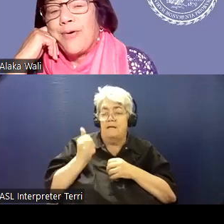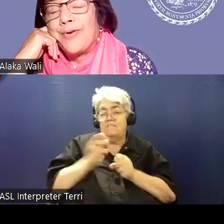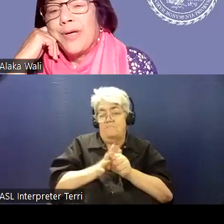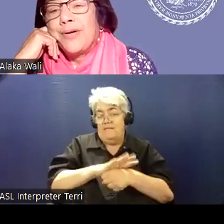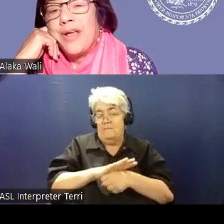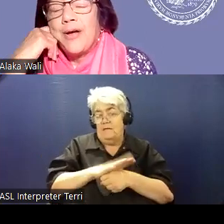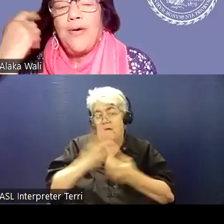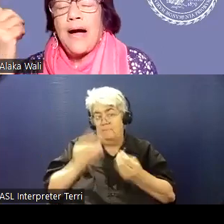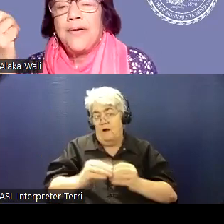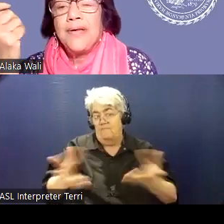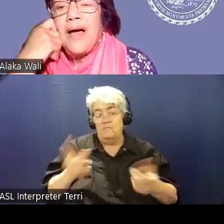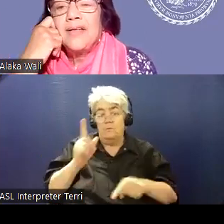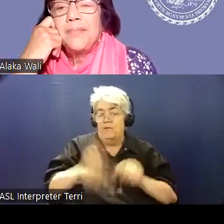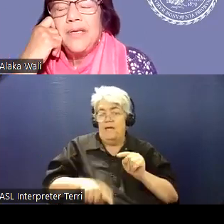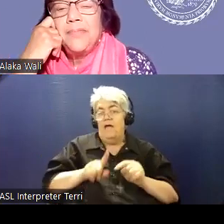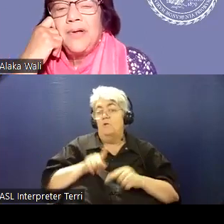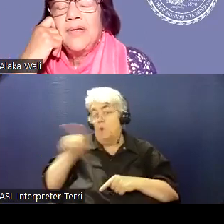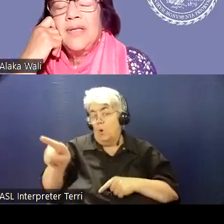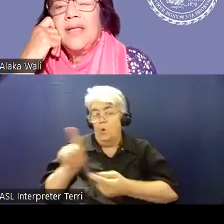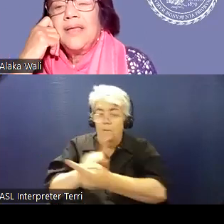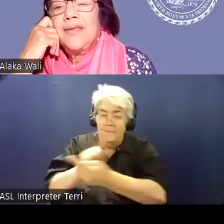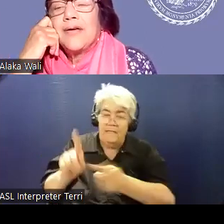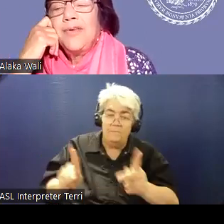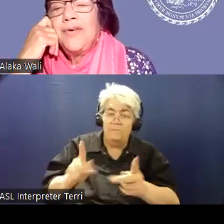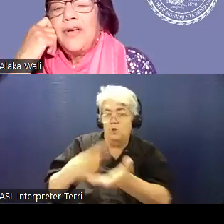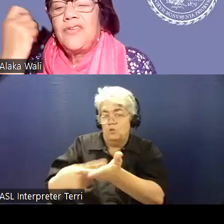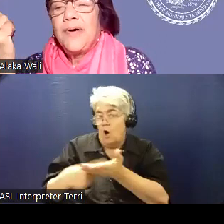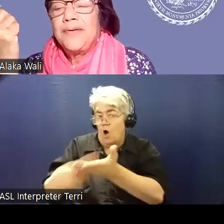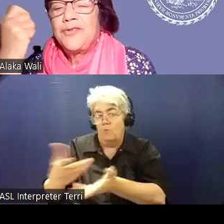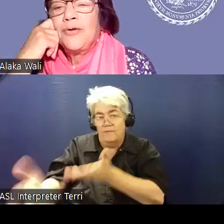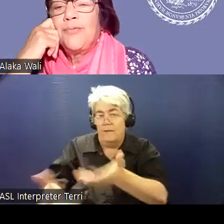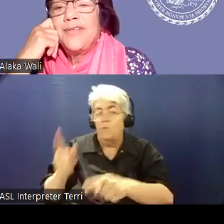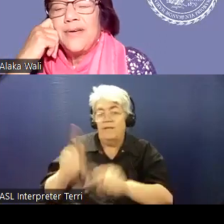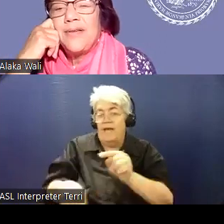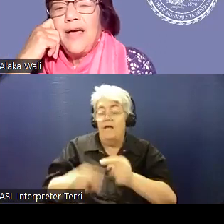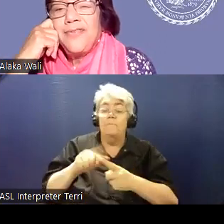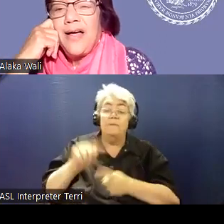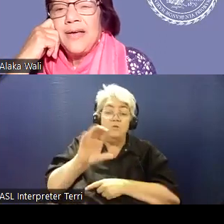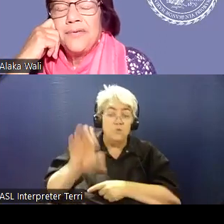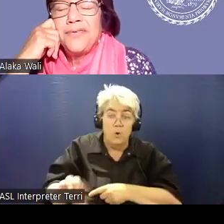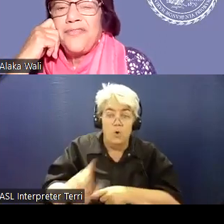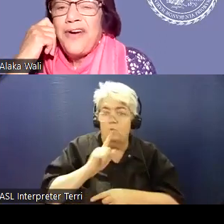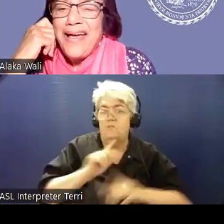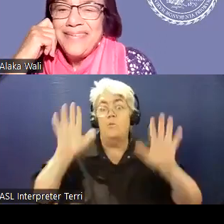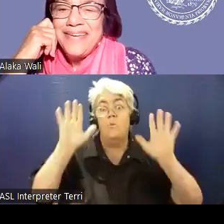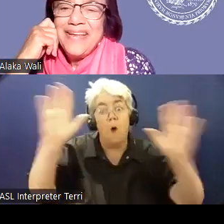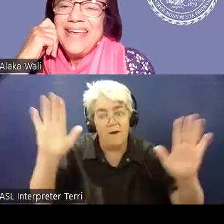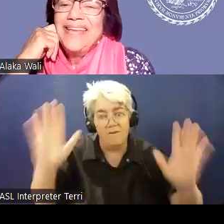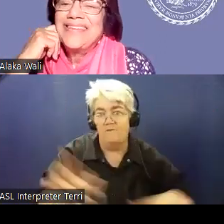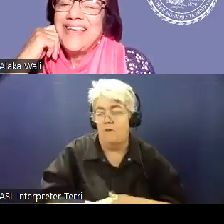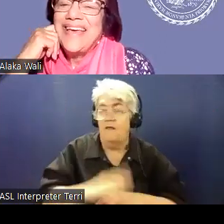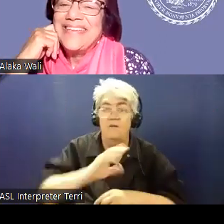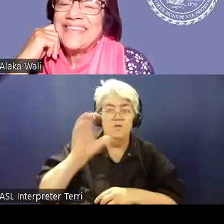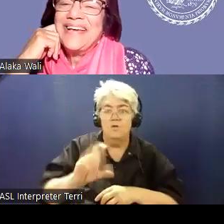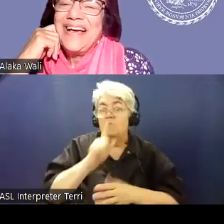of course, we couldn't go out and talk to people in their communities, but Zoom was a lifeline. It was a friend in